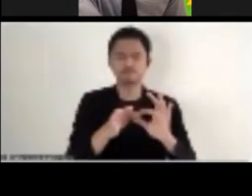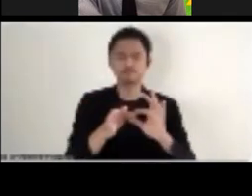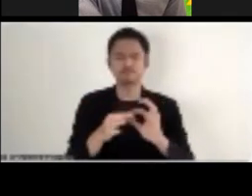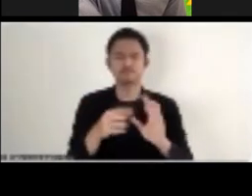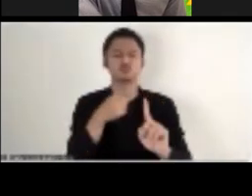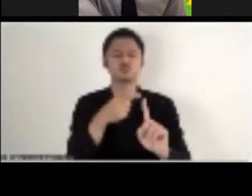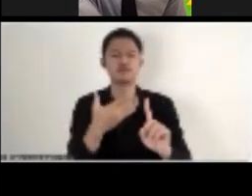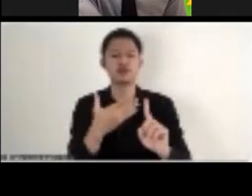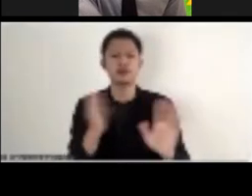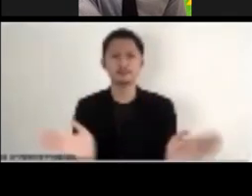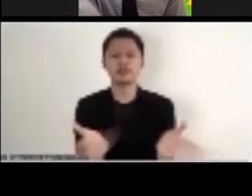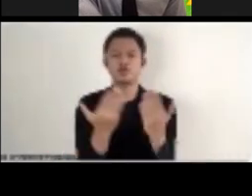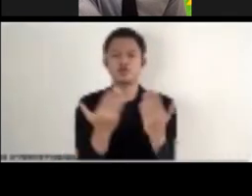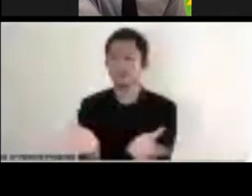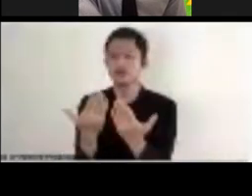moment2